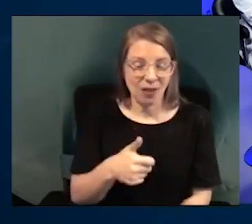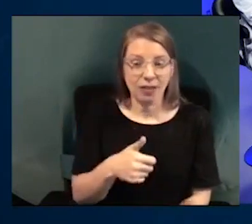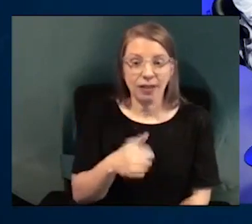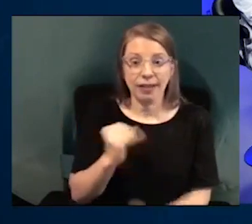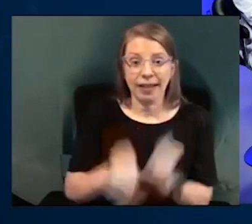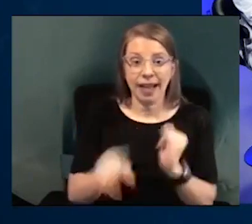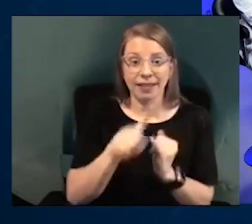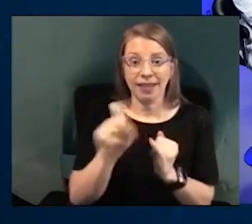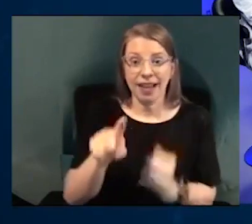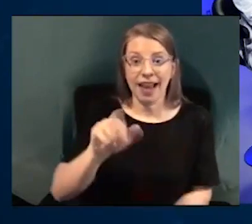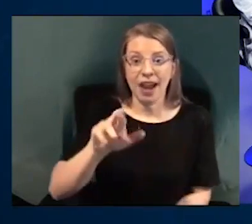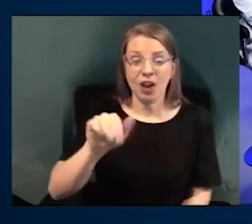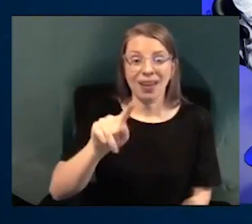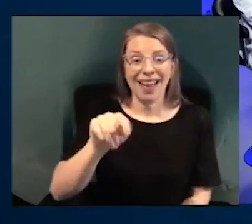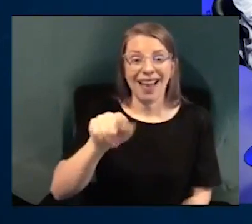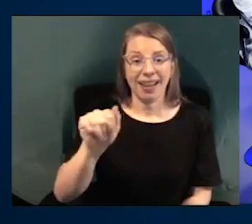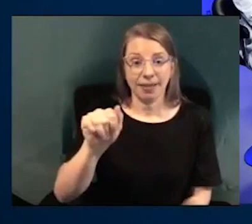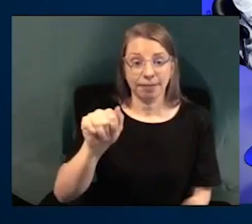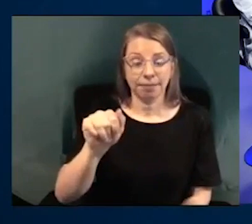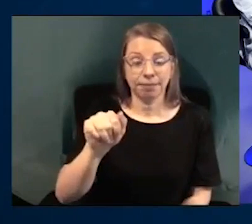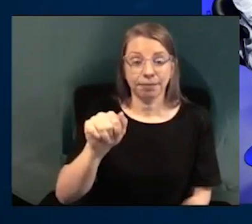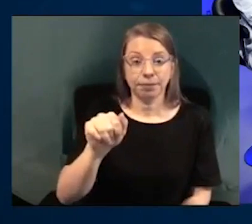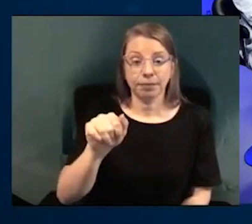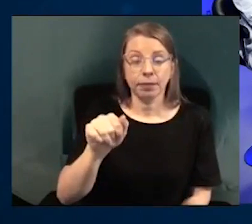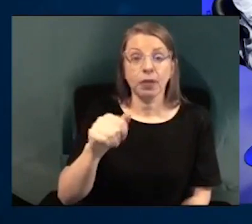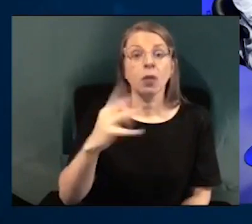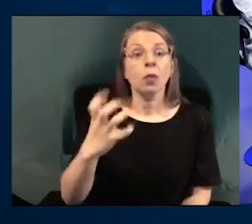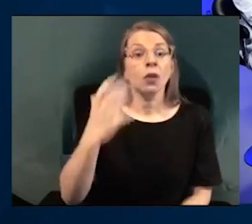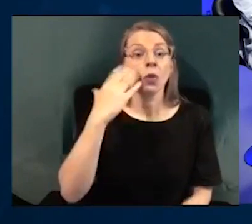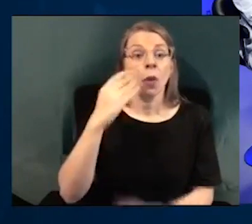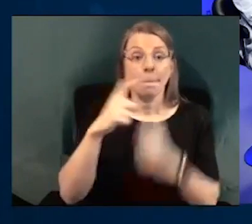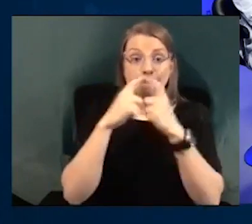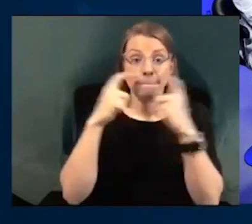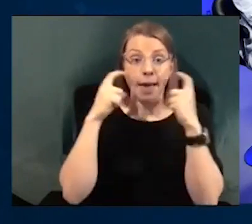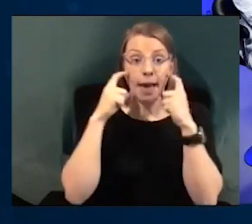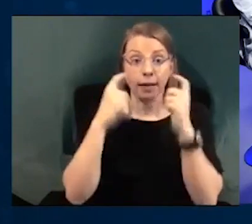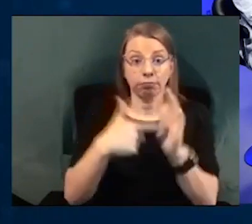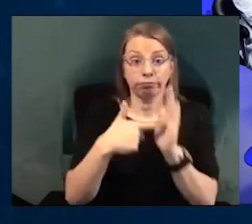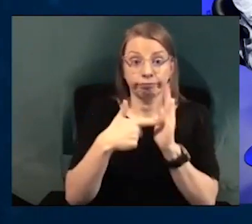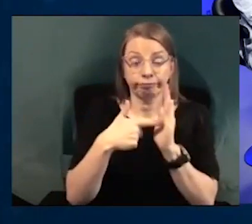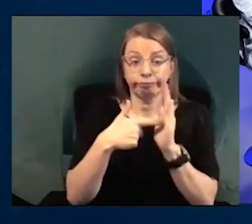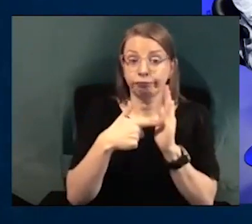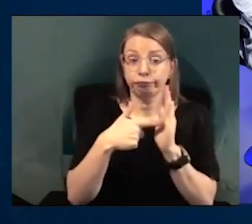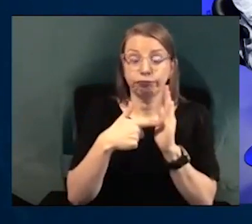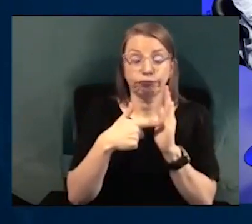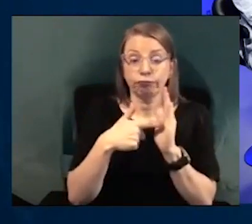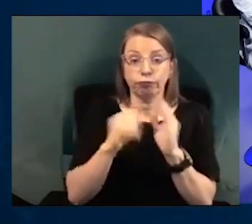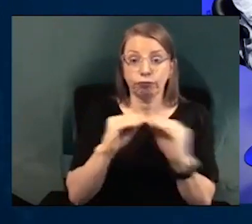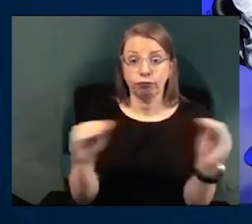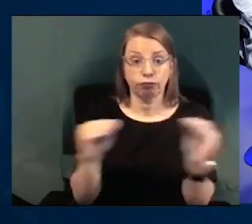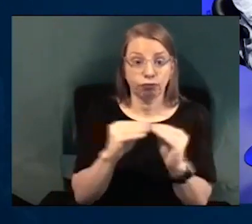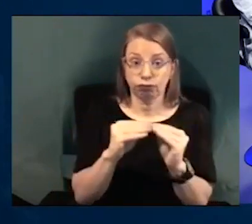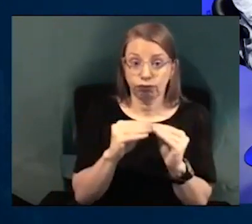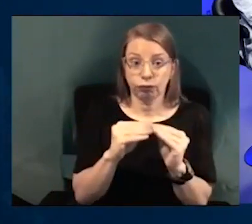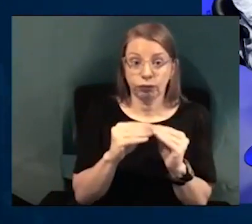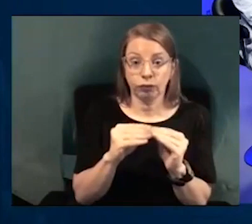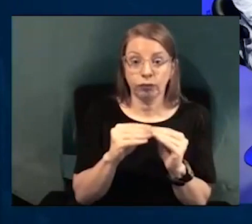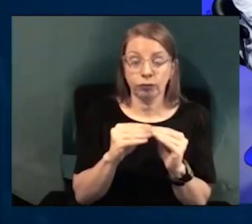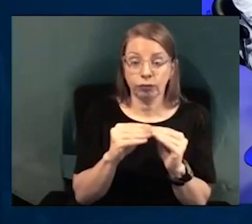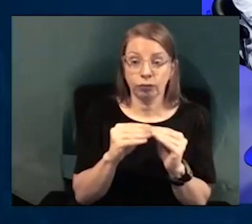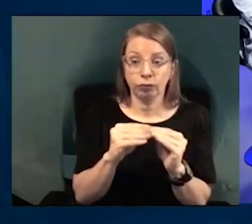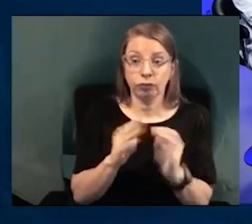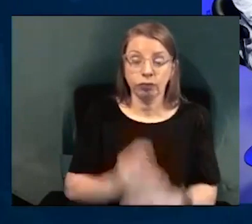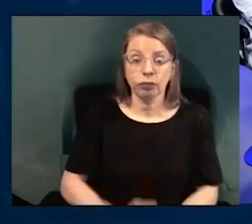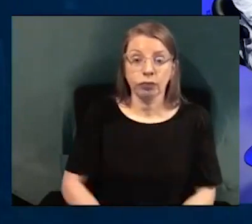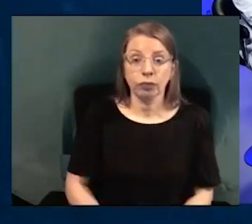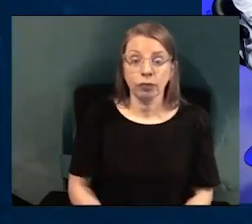Arietta, who wants to know, now that masking requirements have been removed, or I guess they